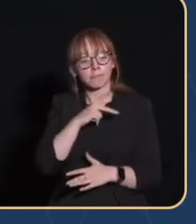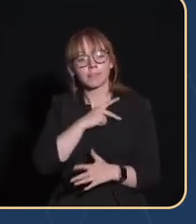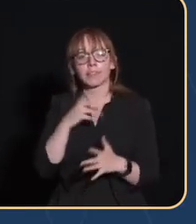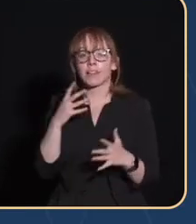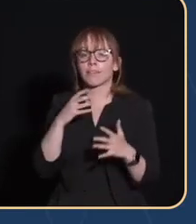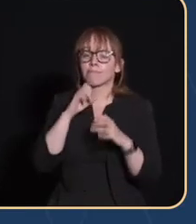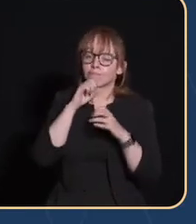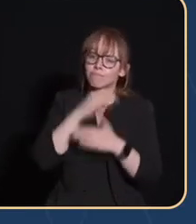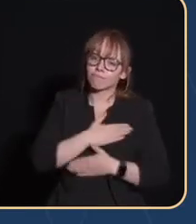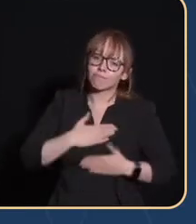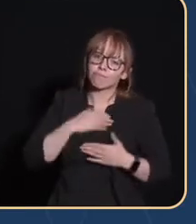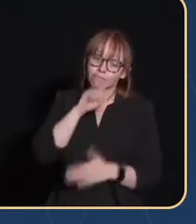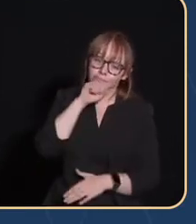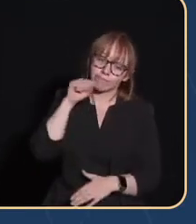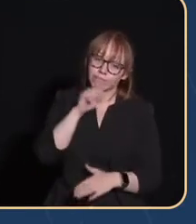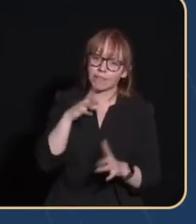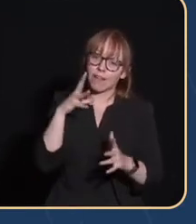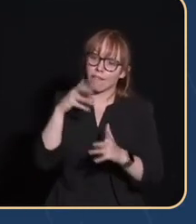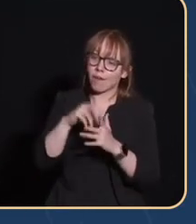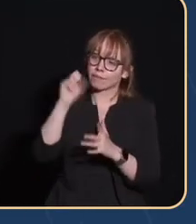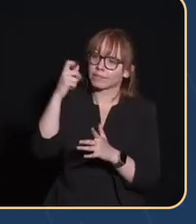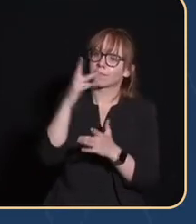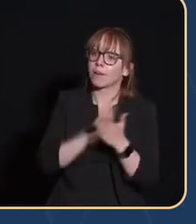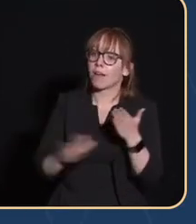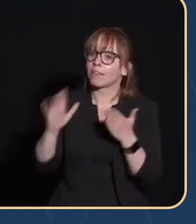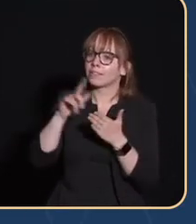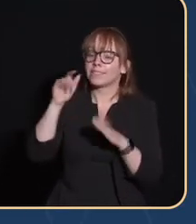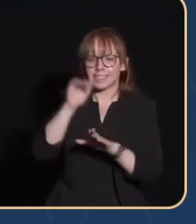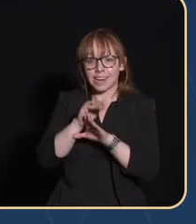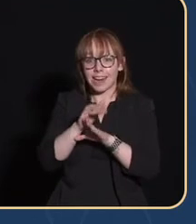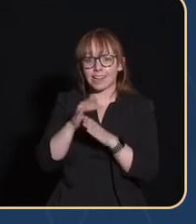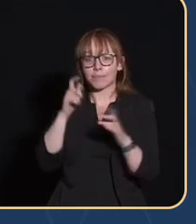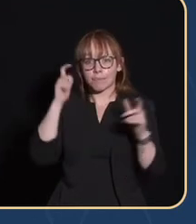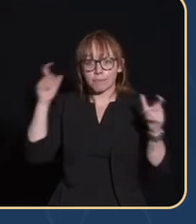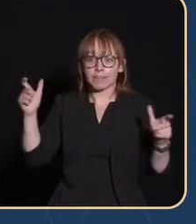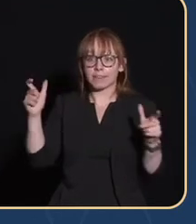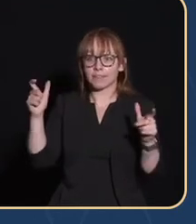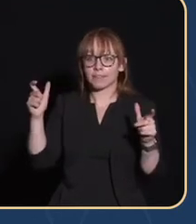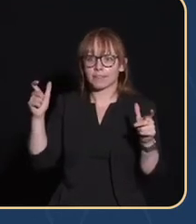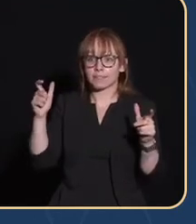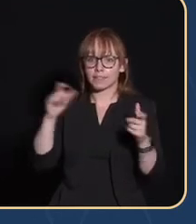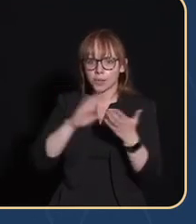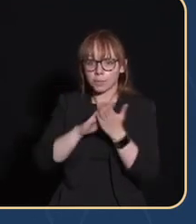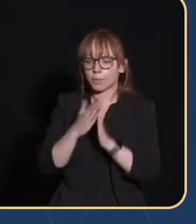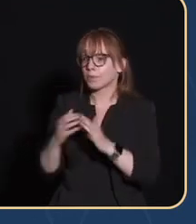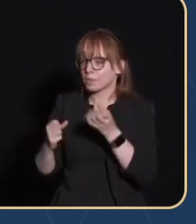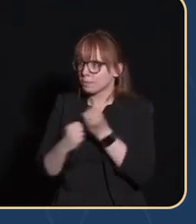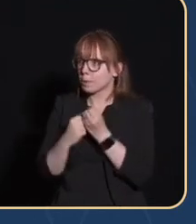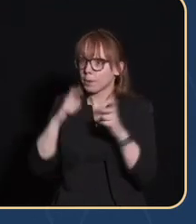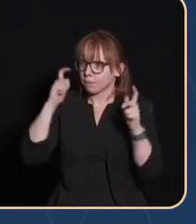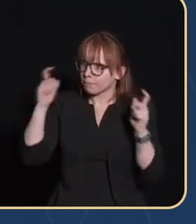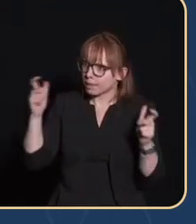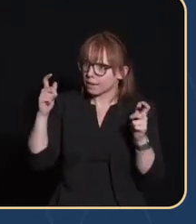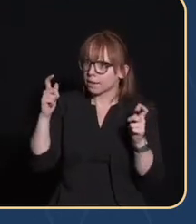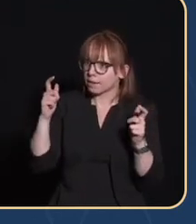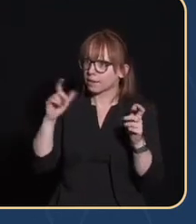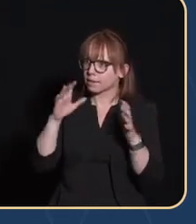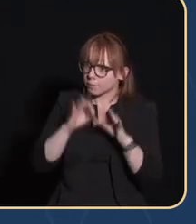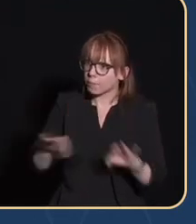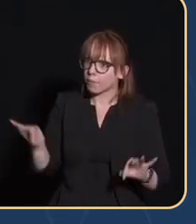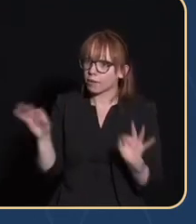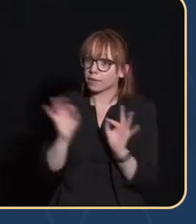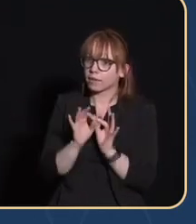involved with the St. Paul College. This is a big deal. Tonight's a big deal. The community rallying behind us is a big deal. And we are inching closer to